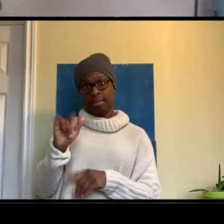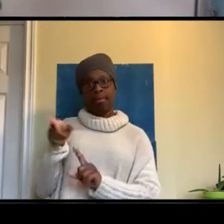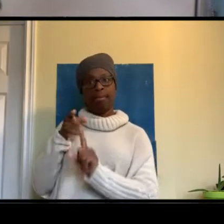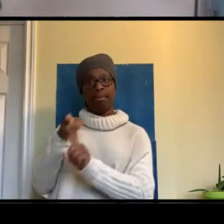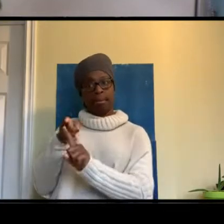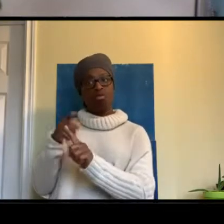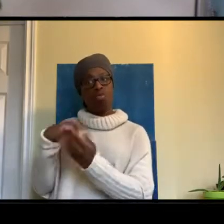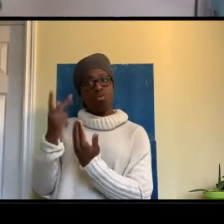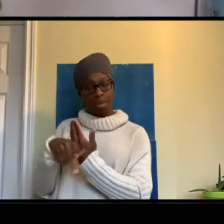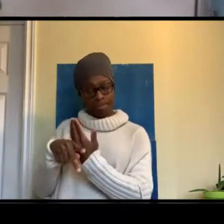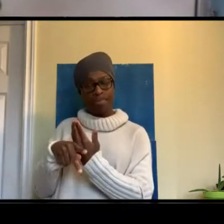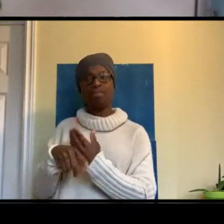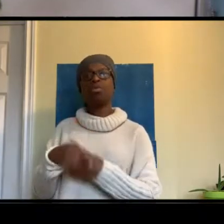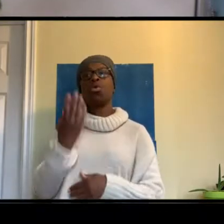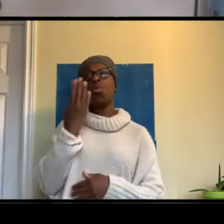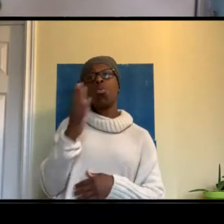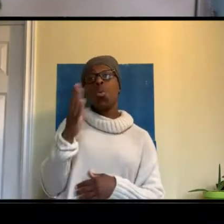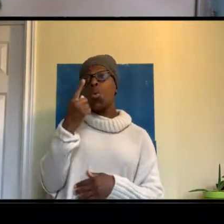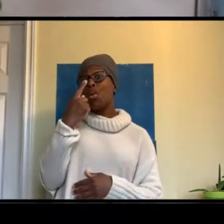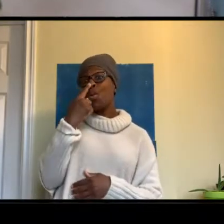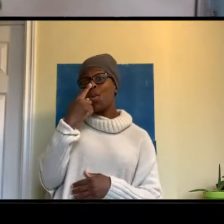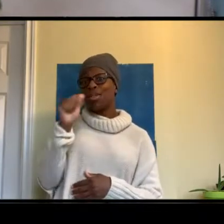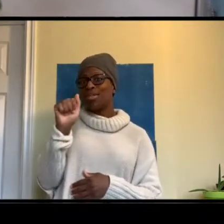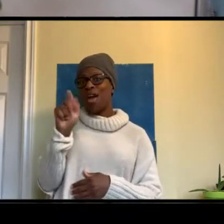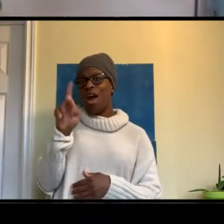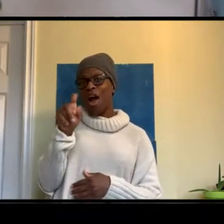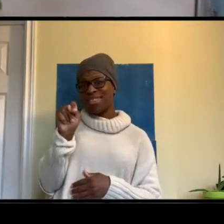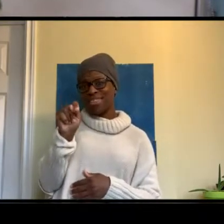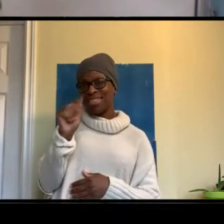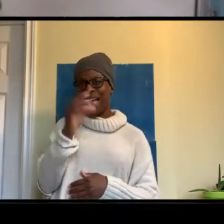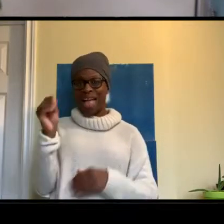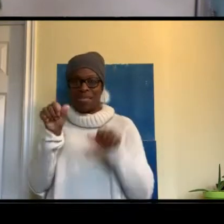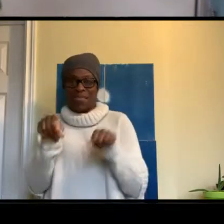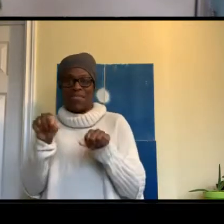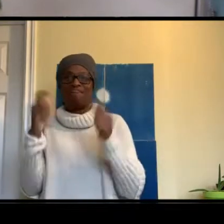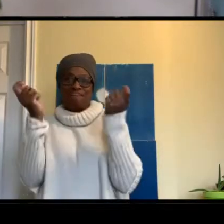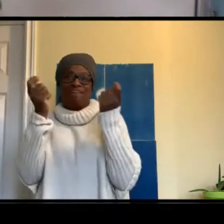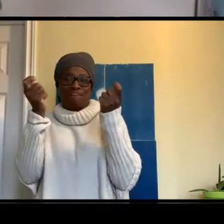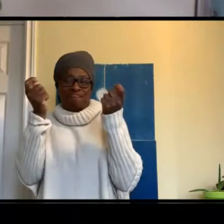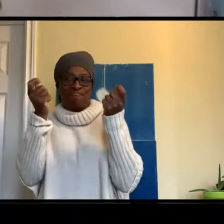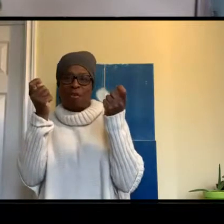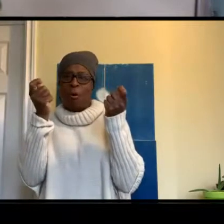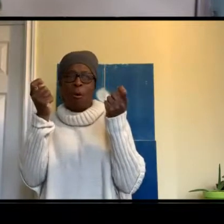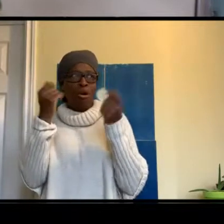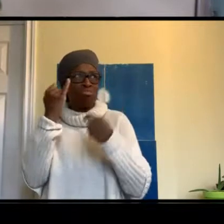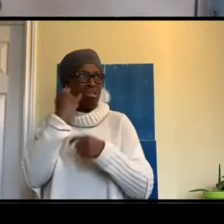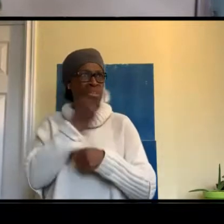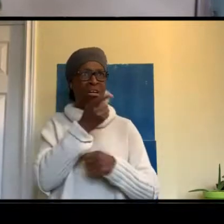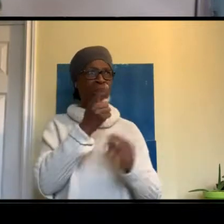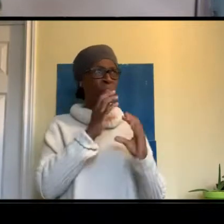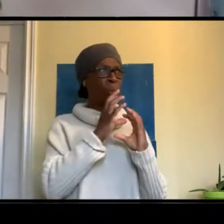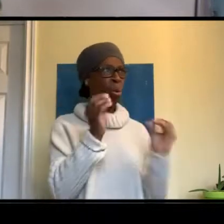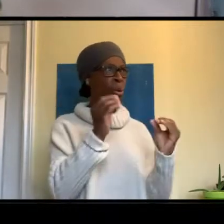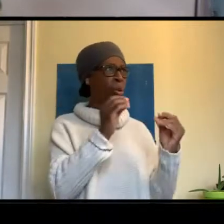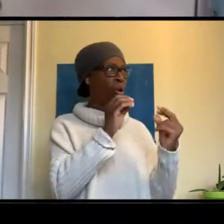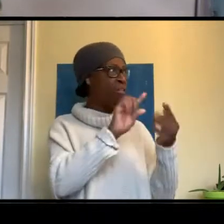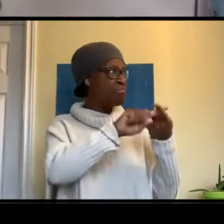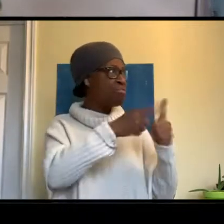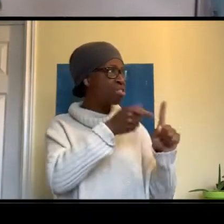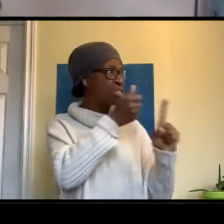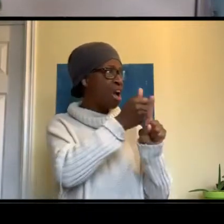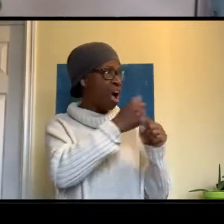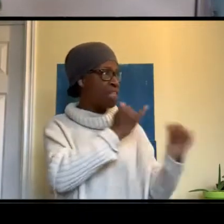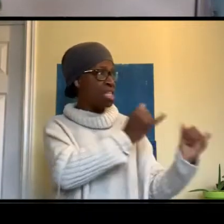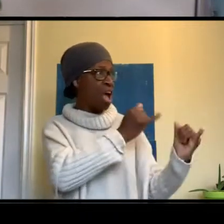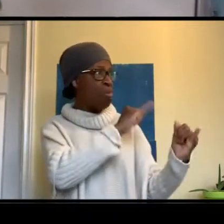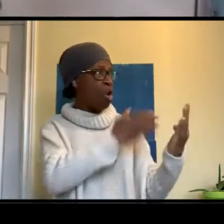buddy, contact us. I'm sure we'd be happy to help facilitate some of this grant writing stuff. If you have projects you